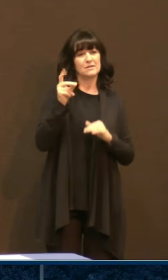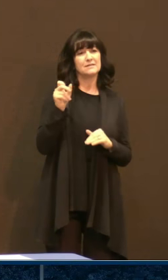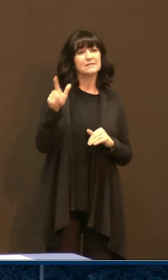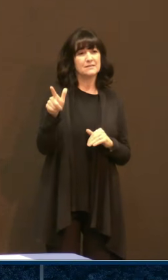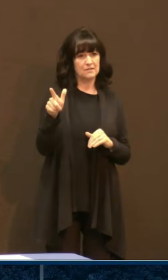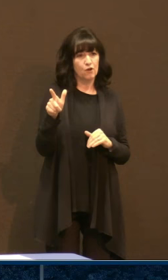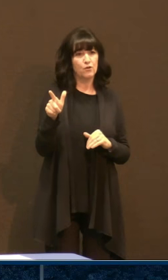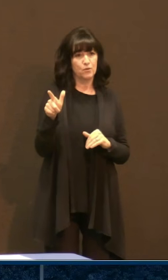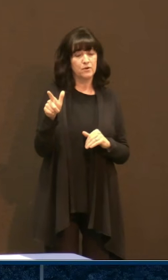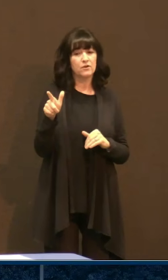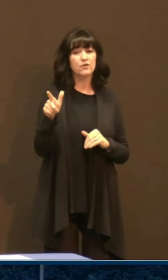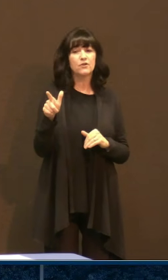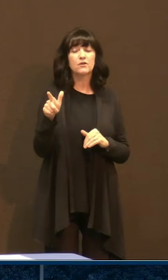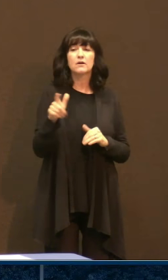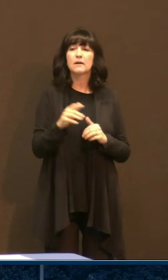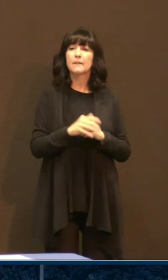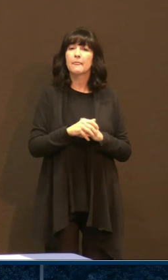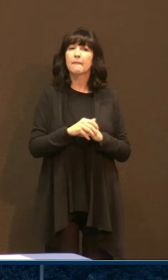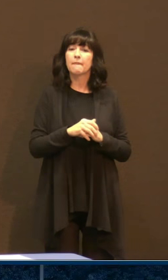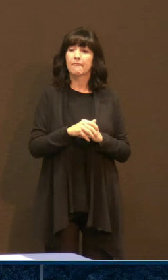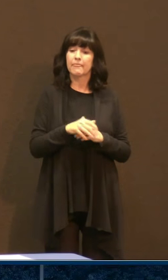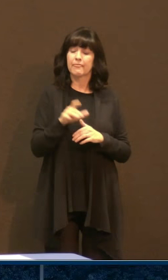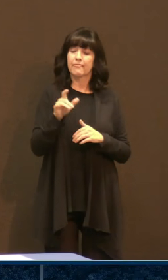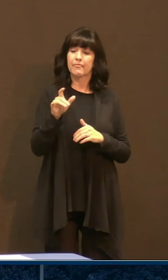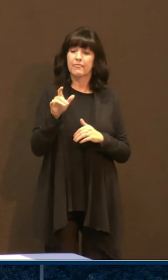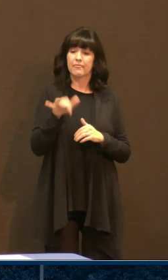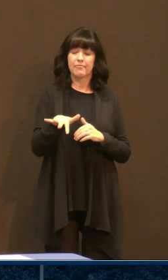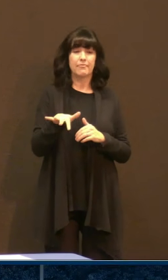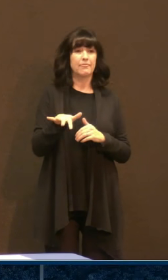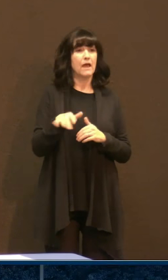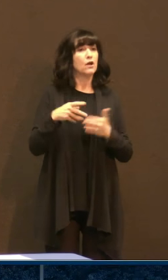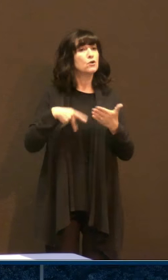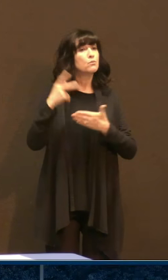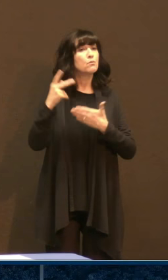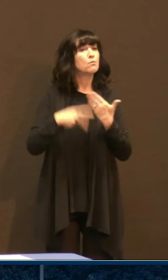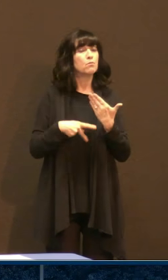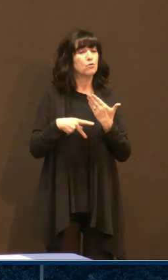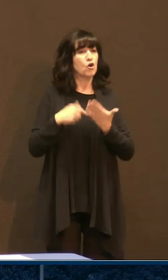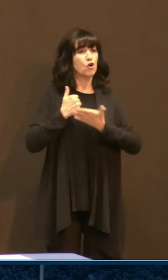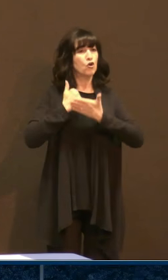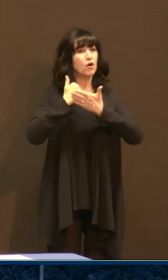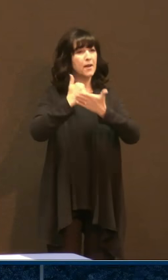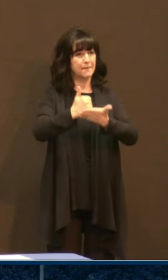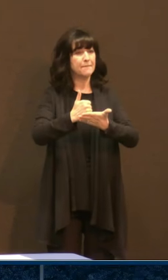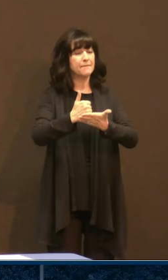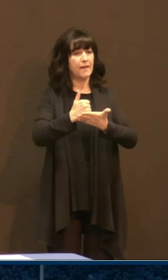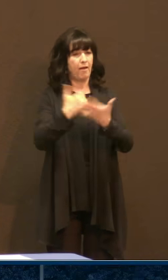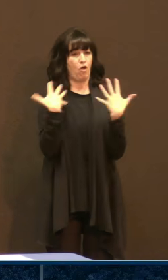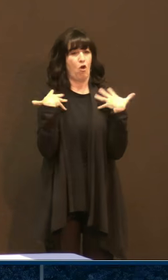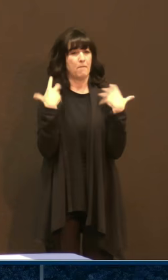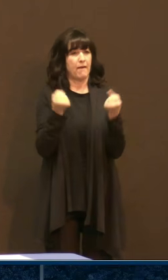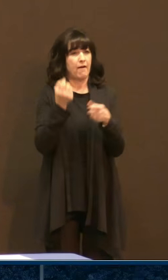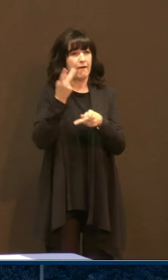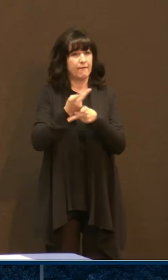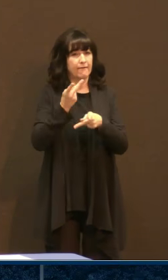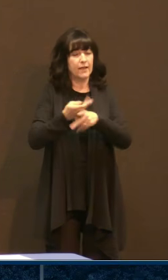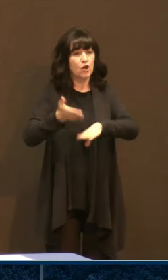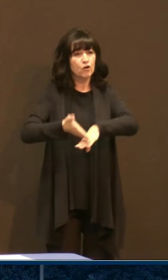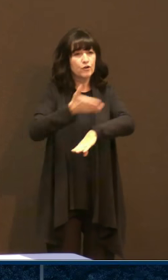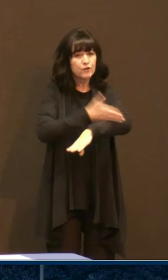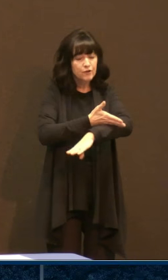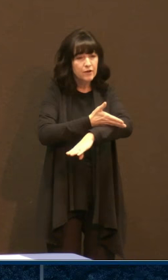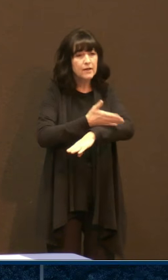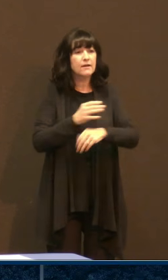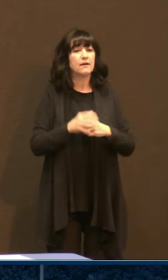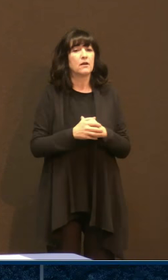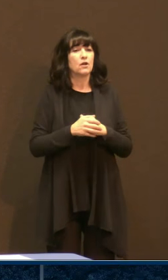and which is an initiative to address health equity, and much of the focus